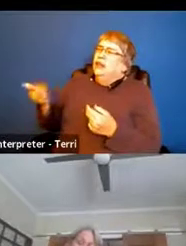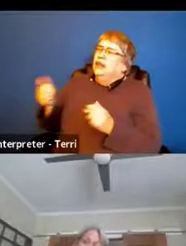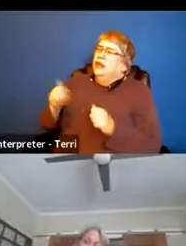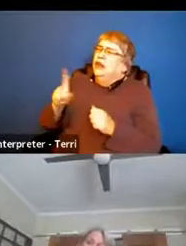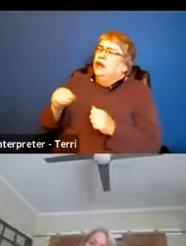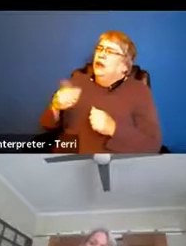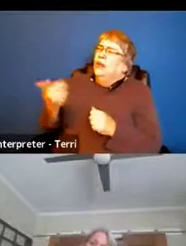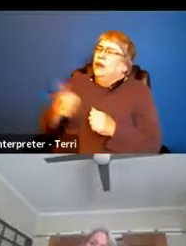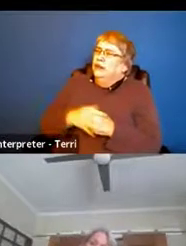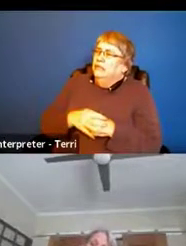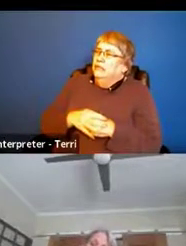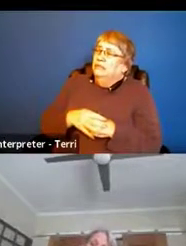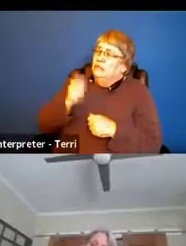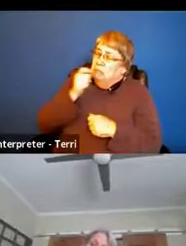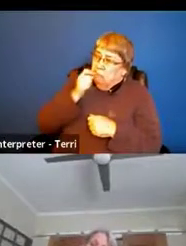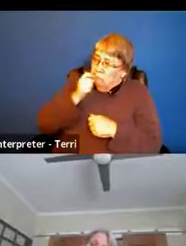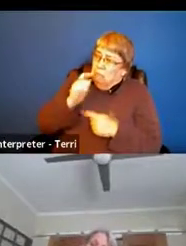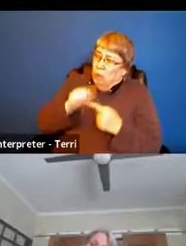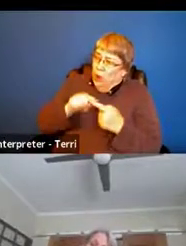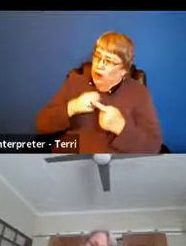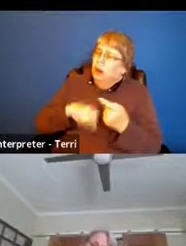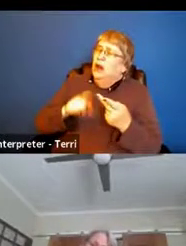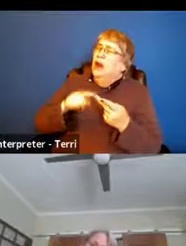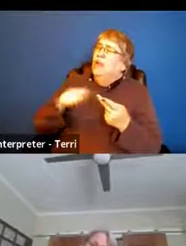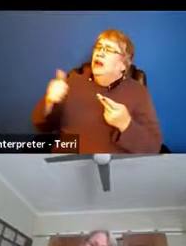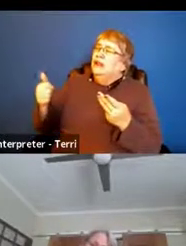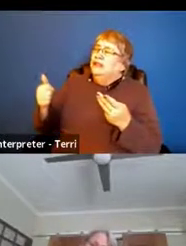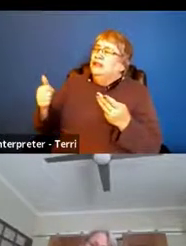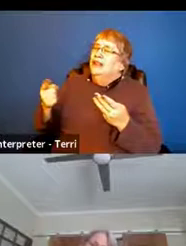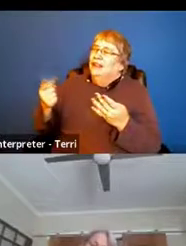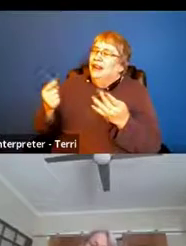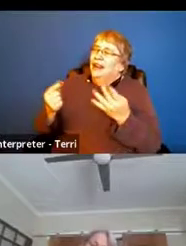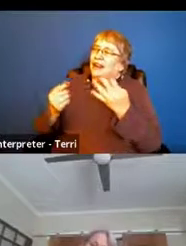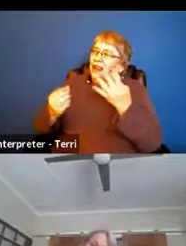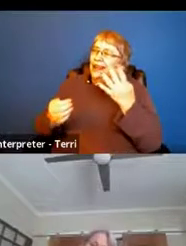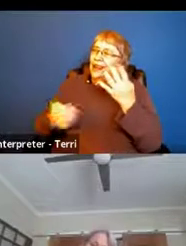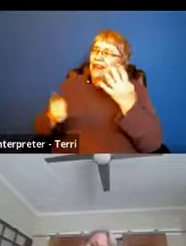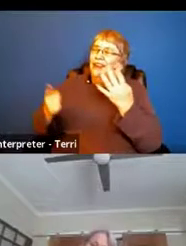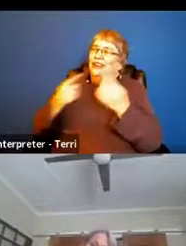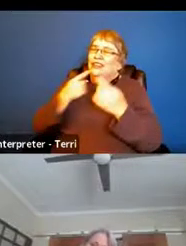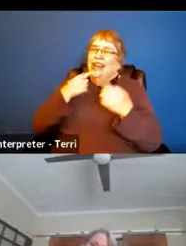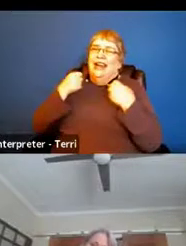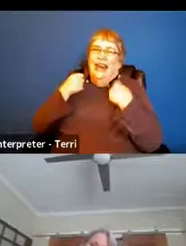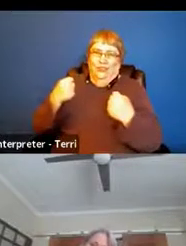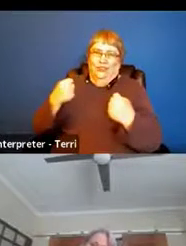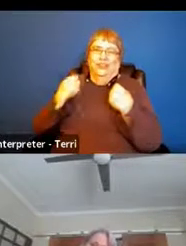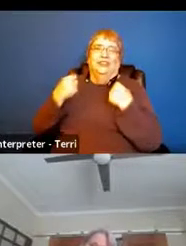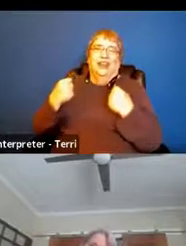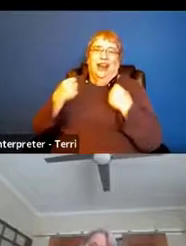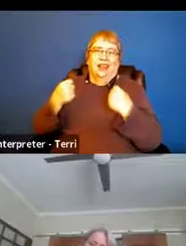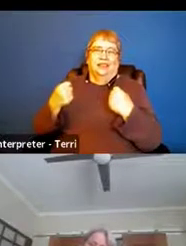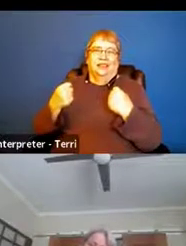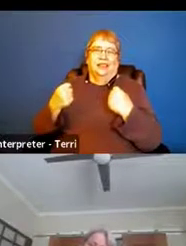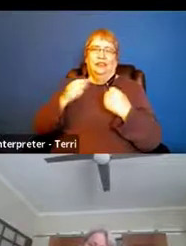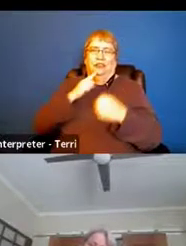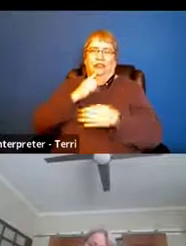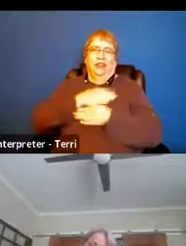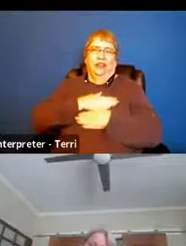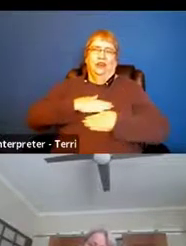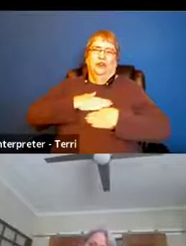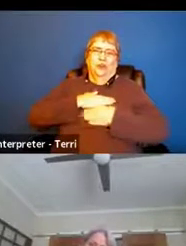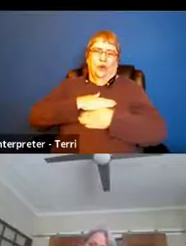to do to that makes you feel good? And eventually we got to exercise as something that she also finds meaningful and enjoyable.